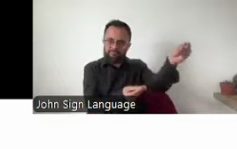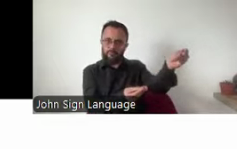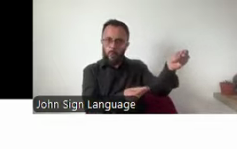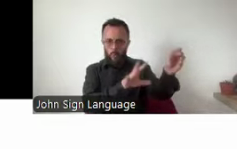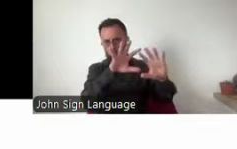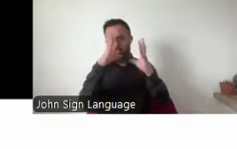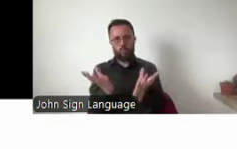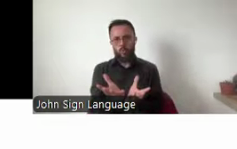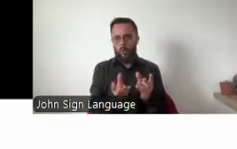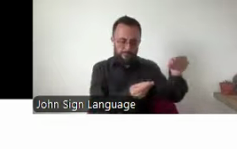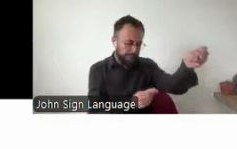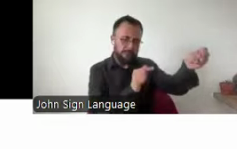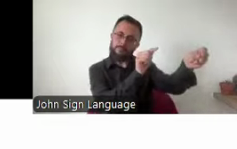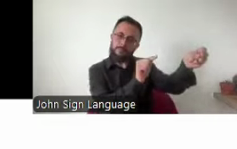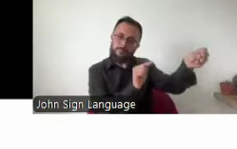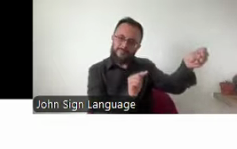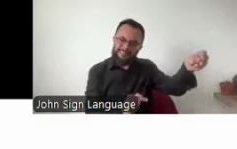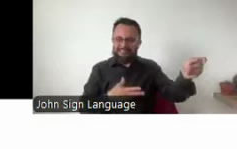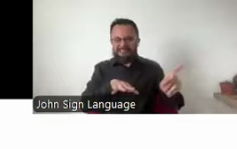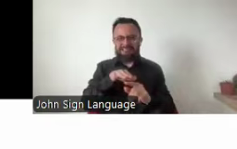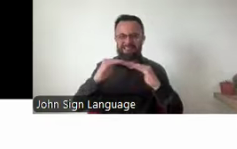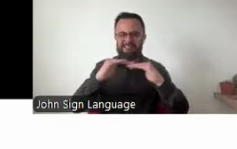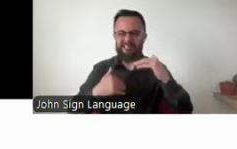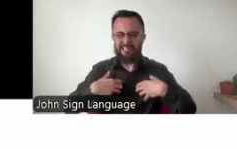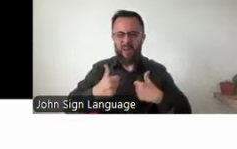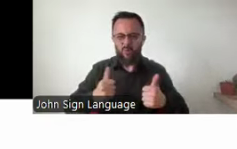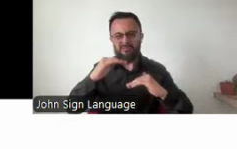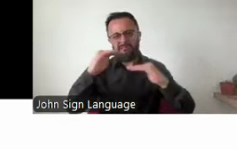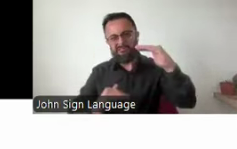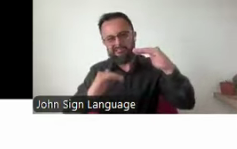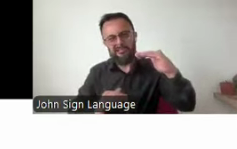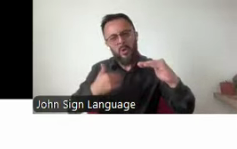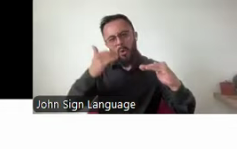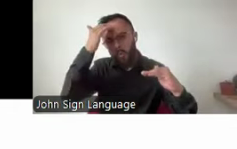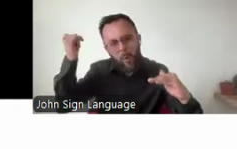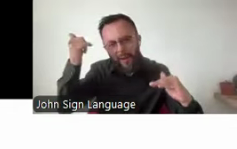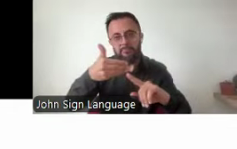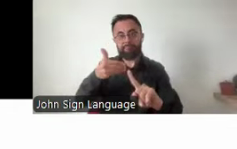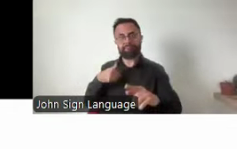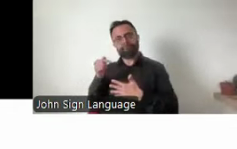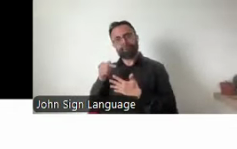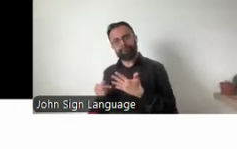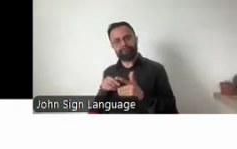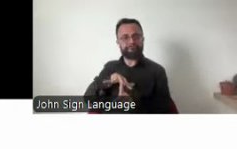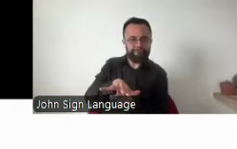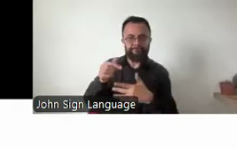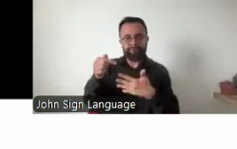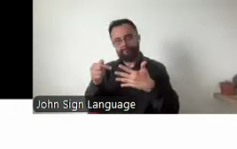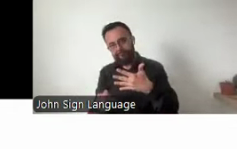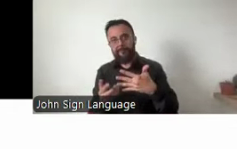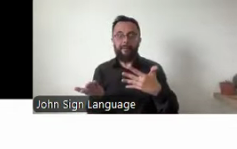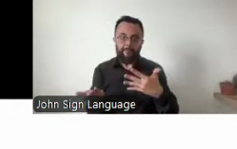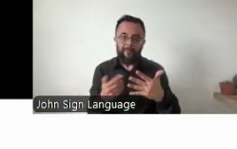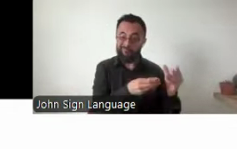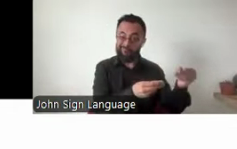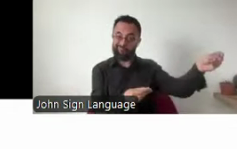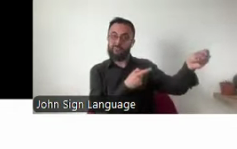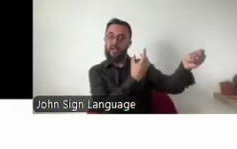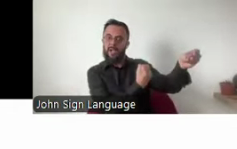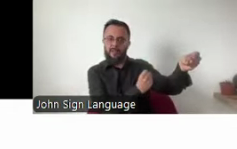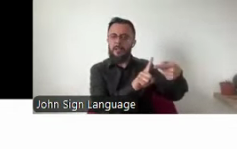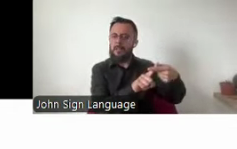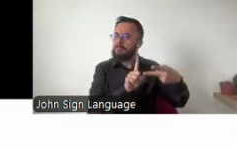at the solutions. And the big advice is very much to mainstream disability inclusion into